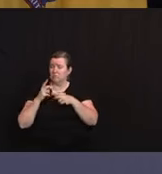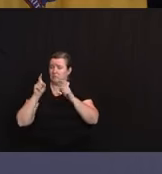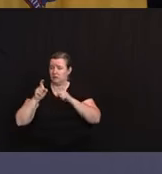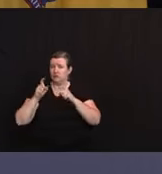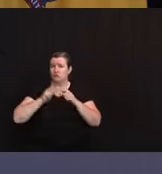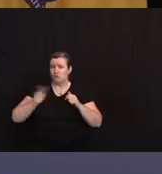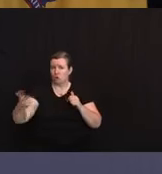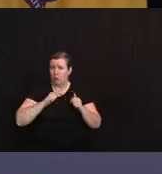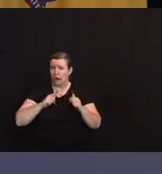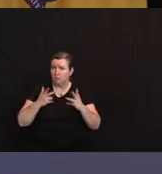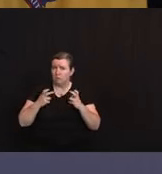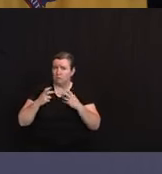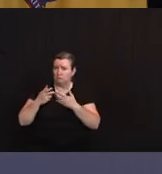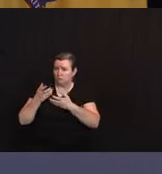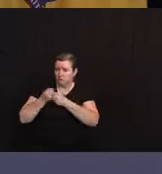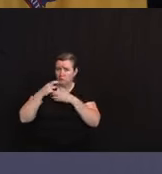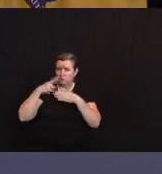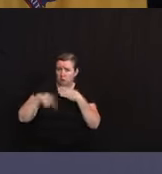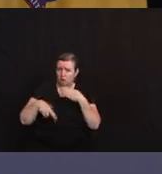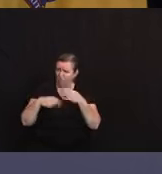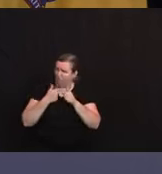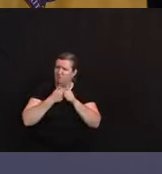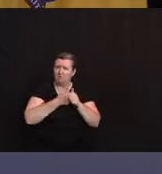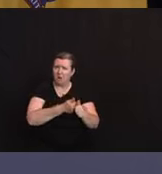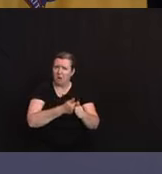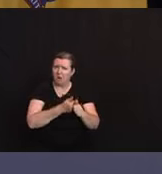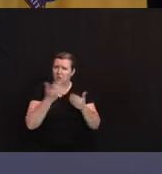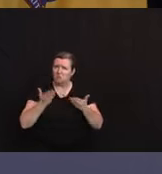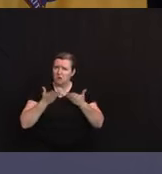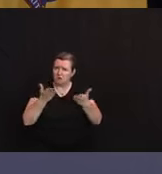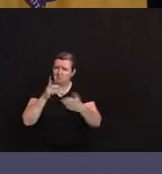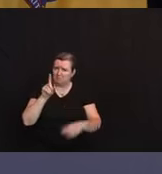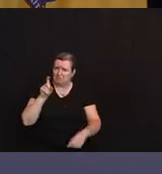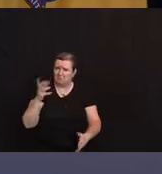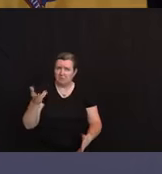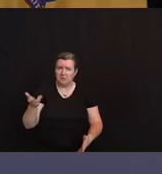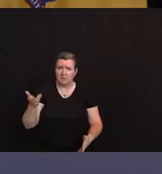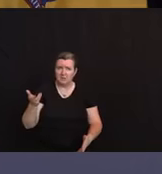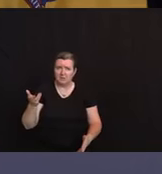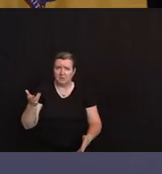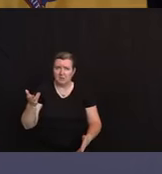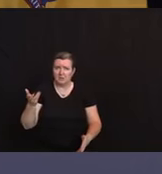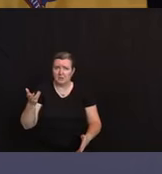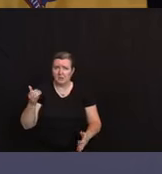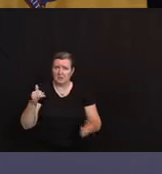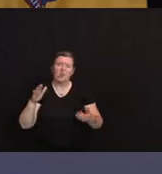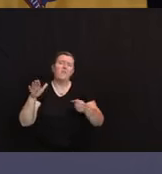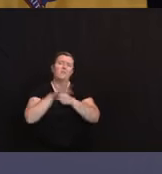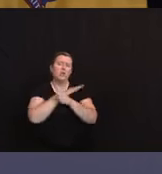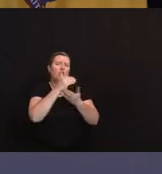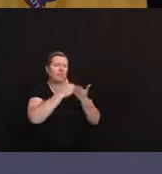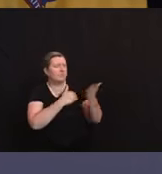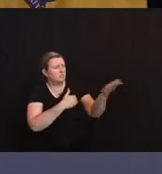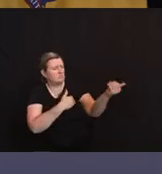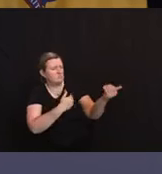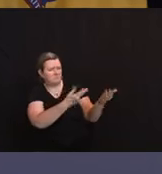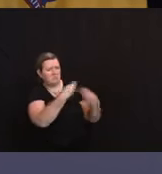broader list? But those are things that we track I think in those cases at least daily.